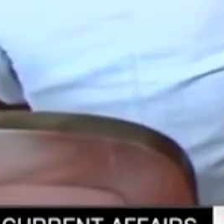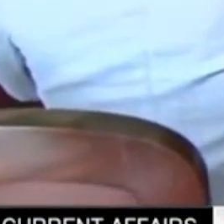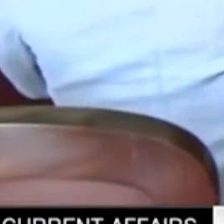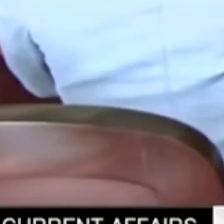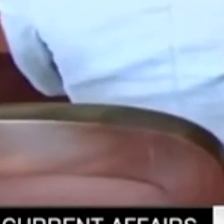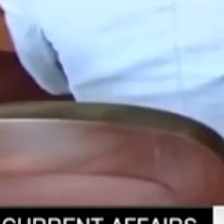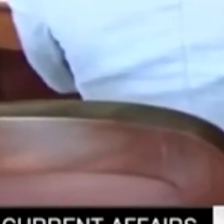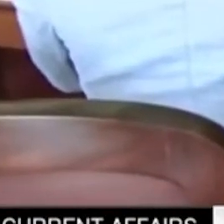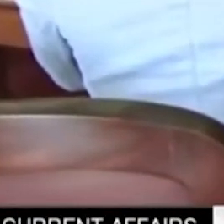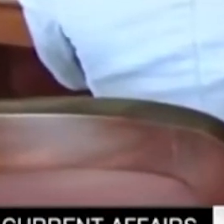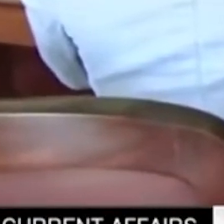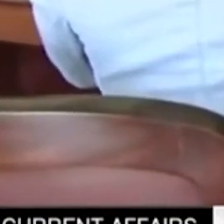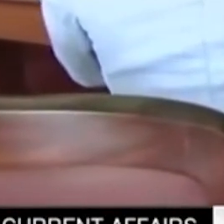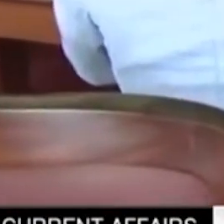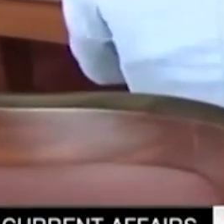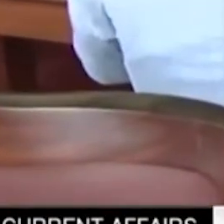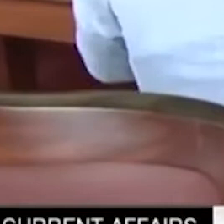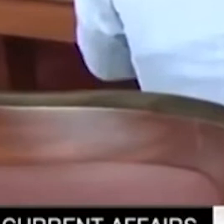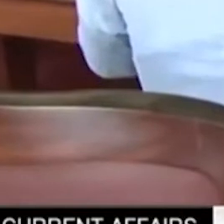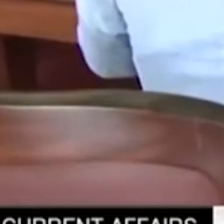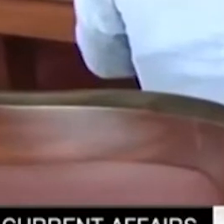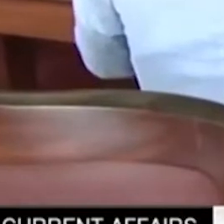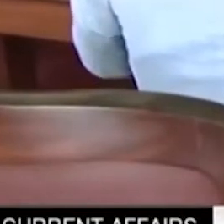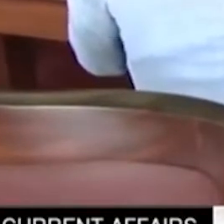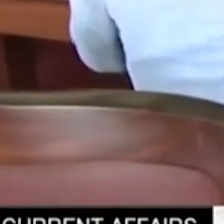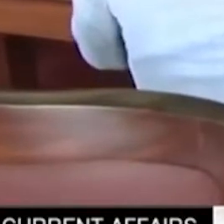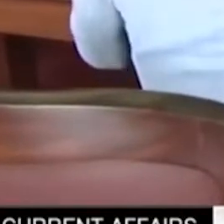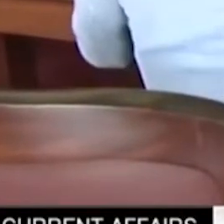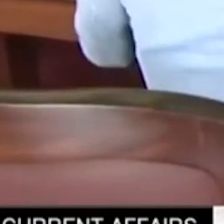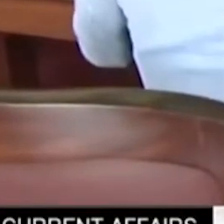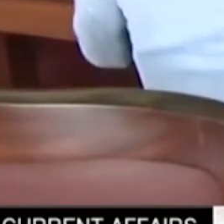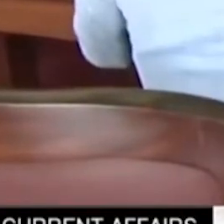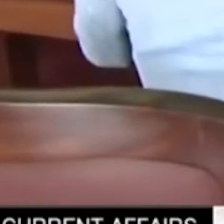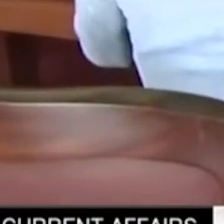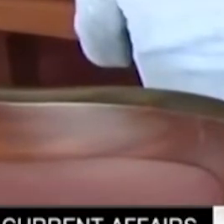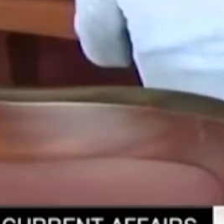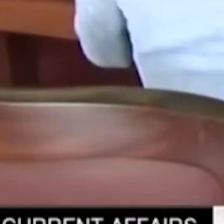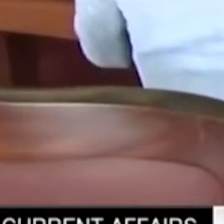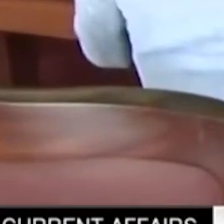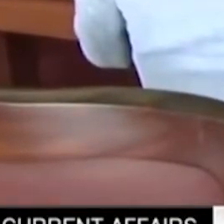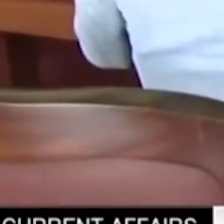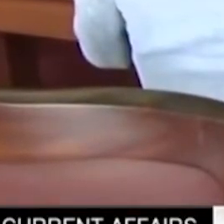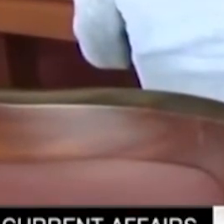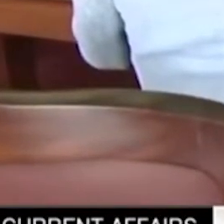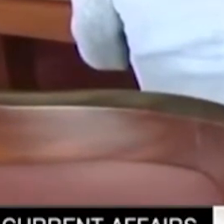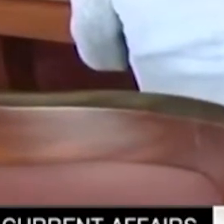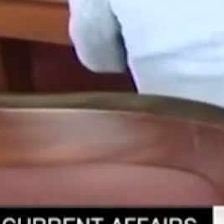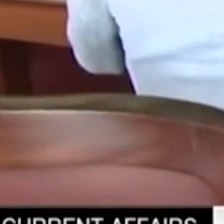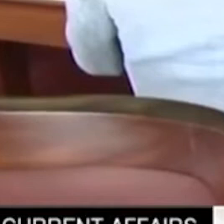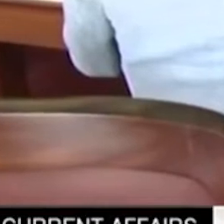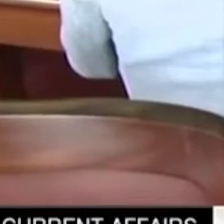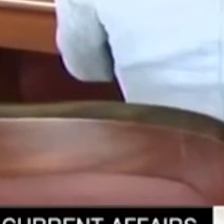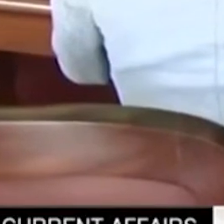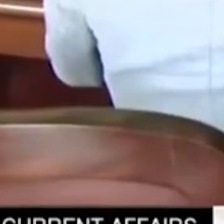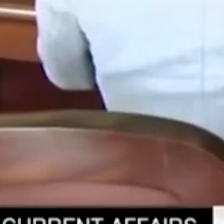speak, the account has been opened and we are receiving a lot of donations from